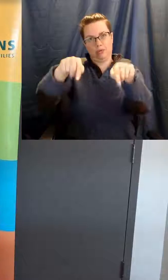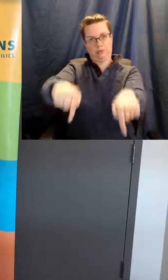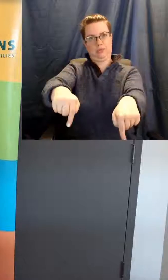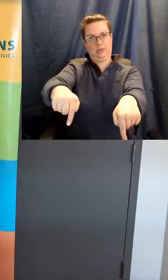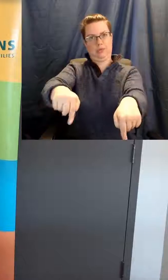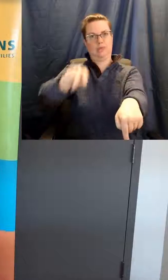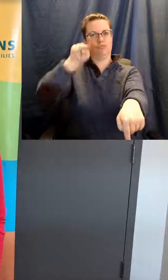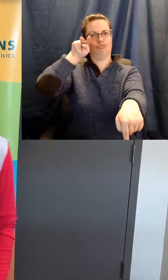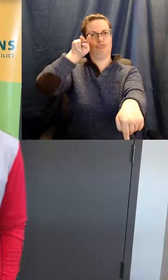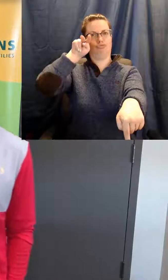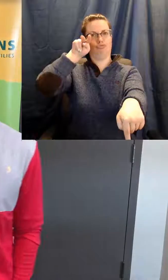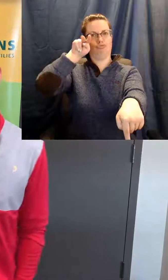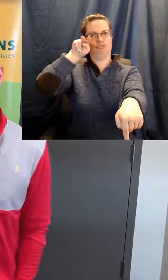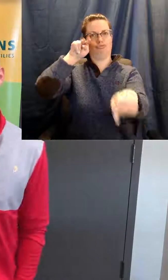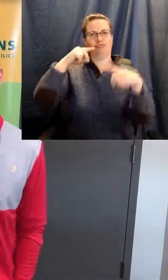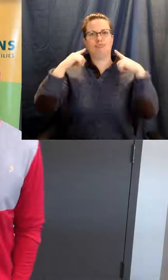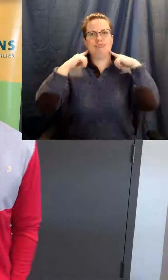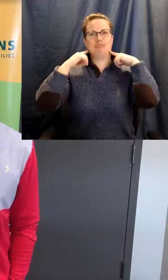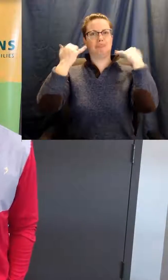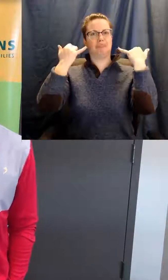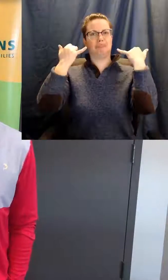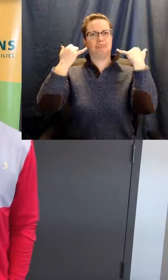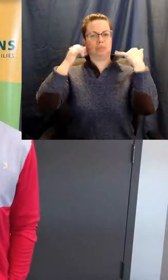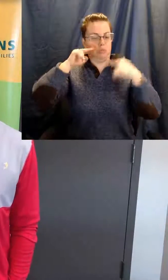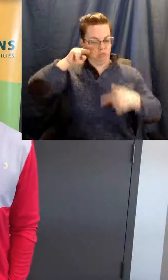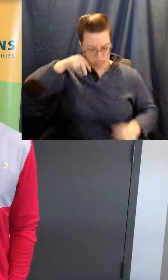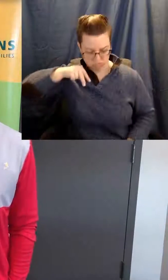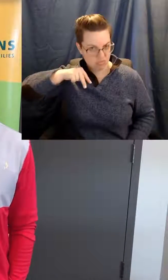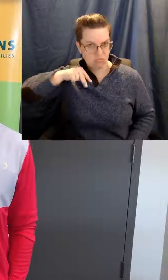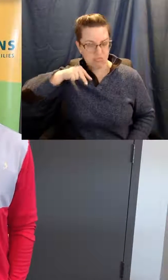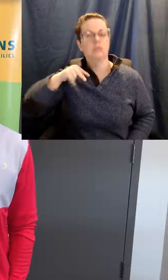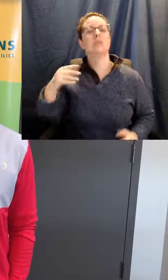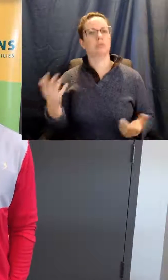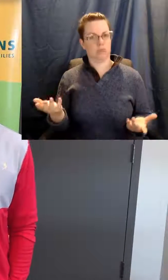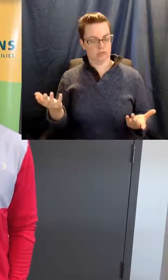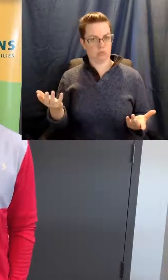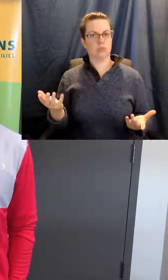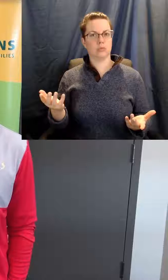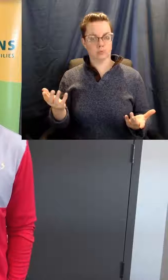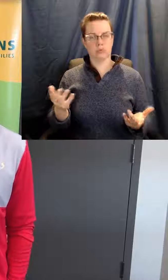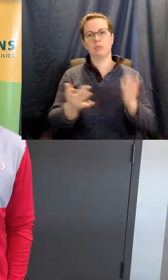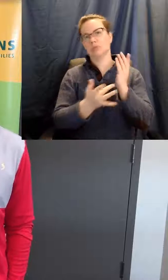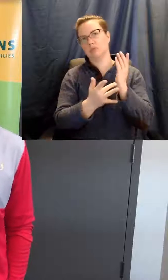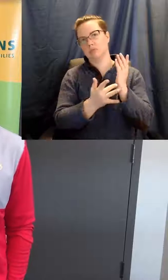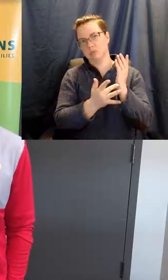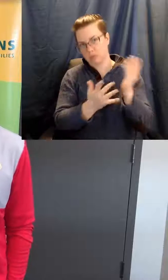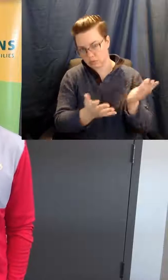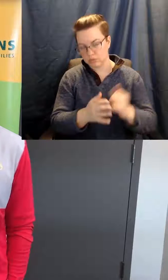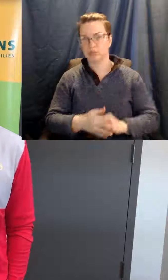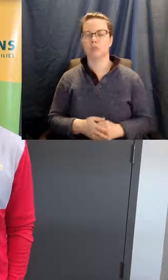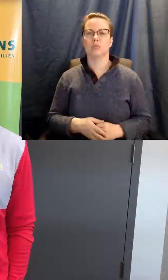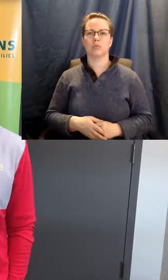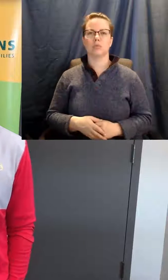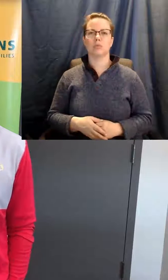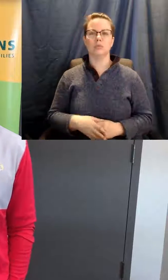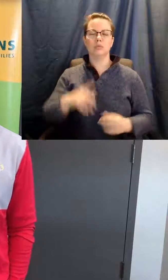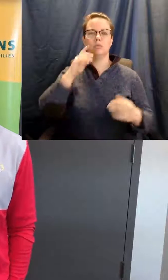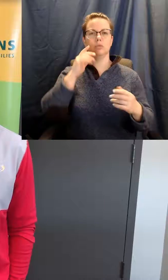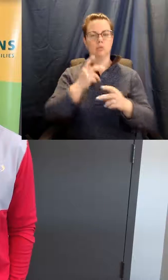job. So neutral positioning, there's certainly different ways we can look at it, and then we can apply it in a